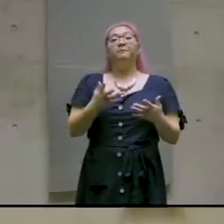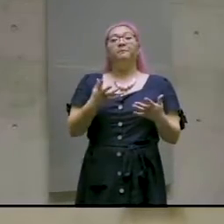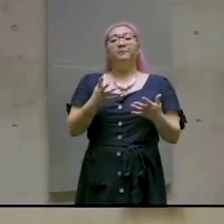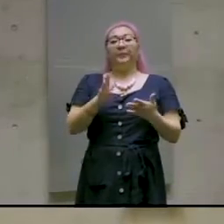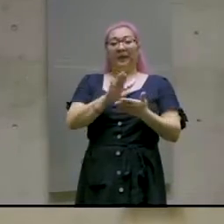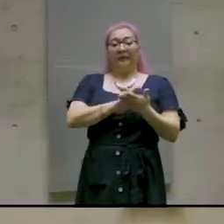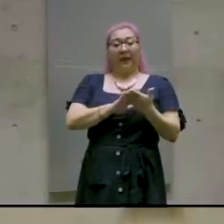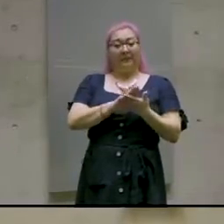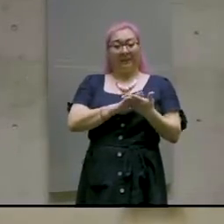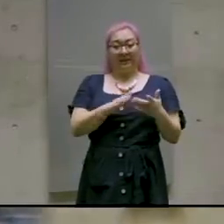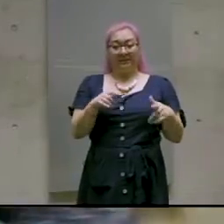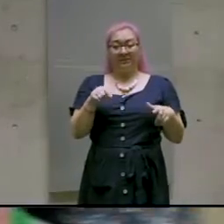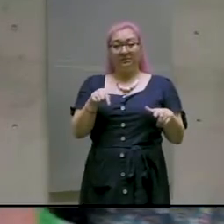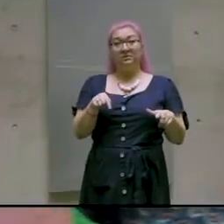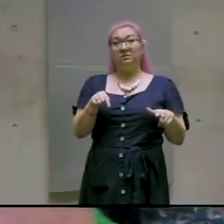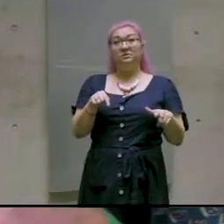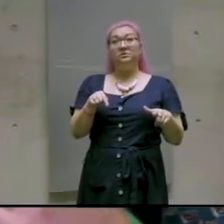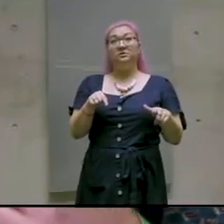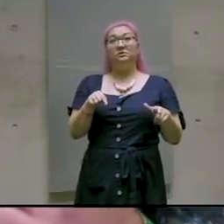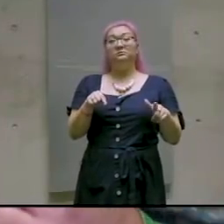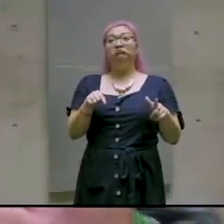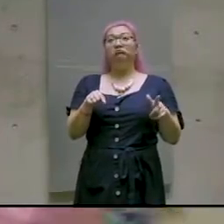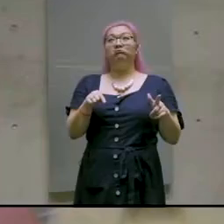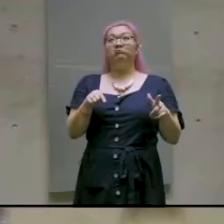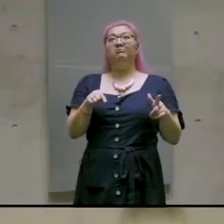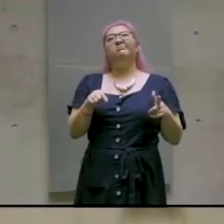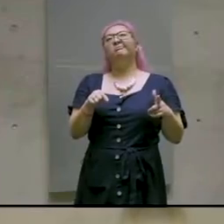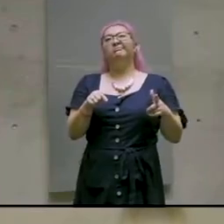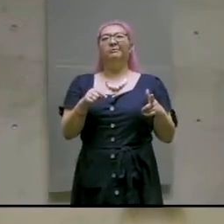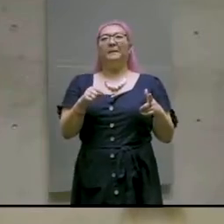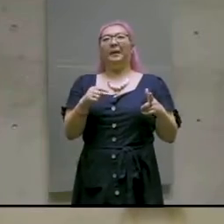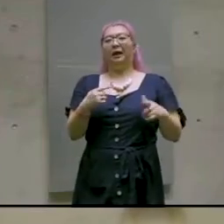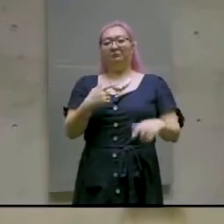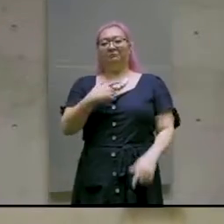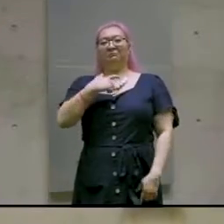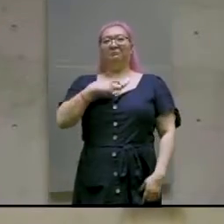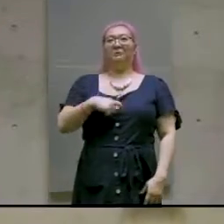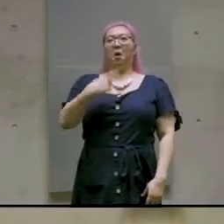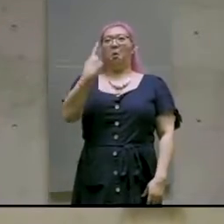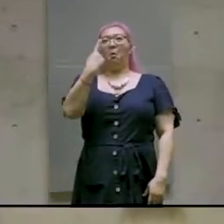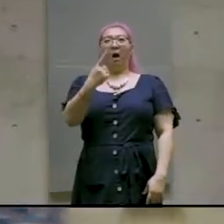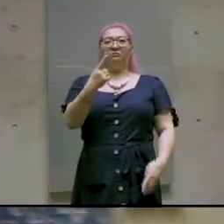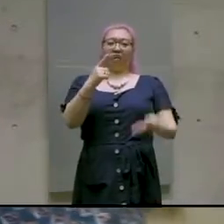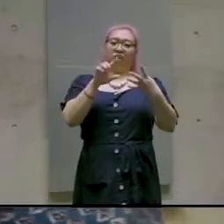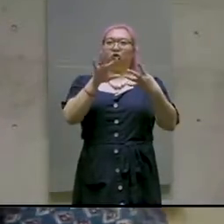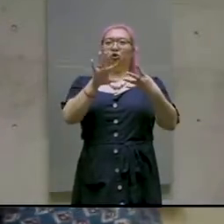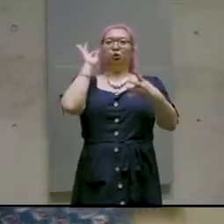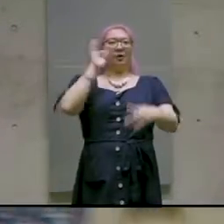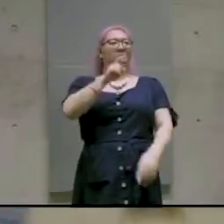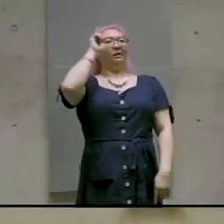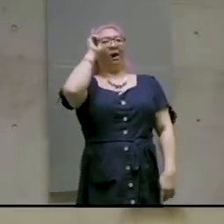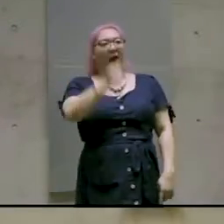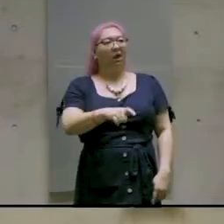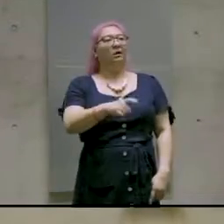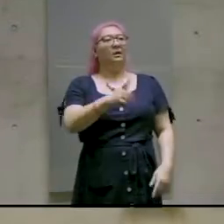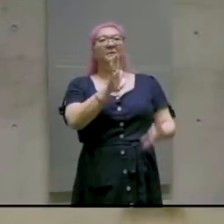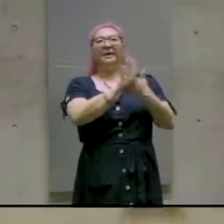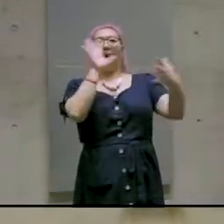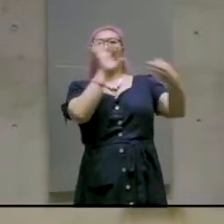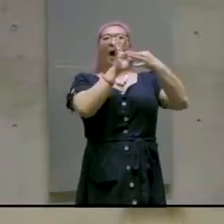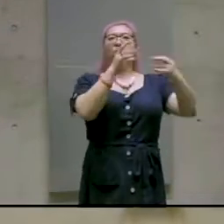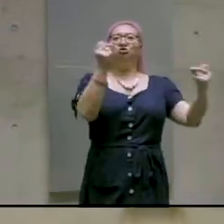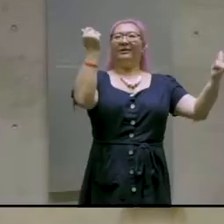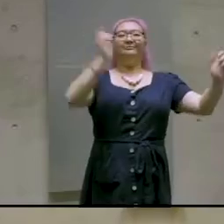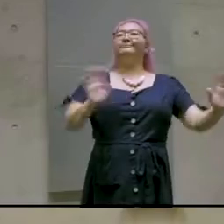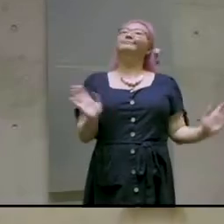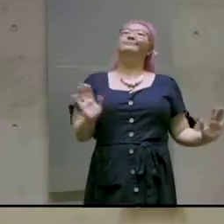this de-emphasizes the importance of any single narrative choice in the game. You're not locked in immediately. And it's something that kind of the